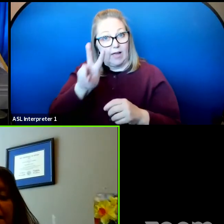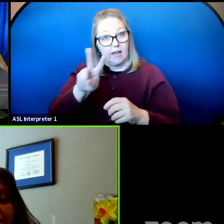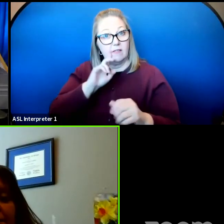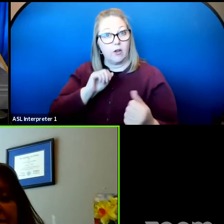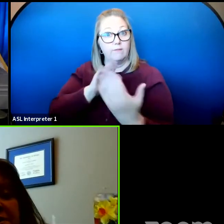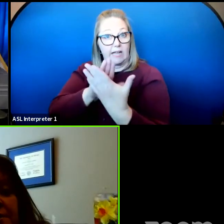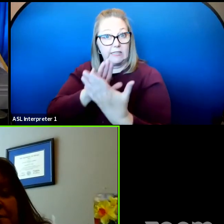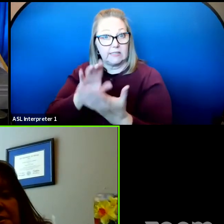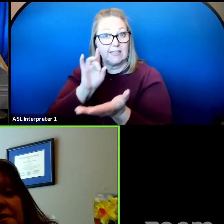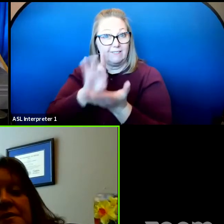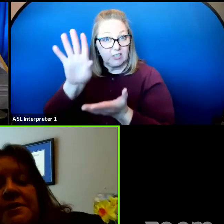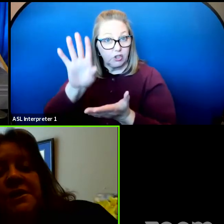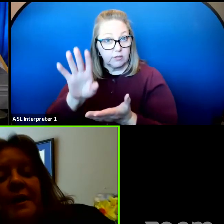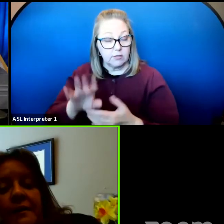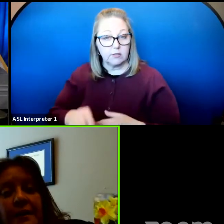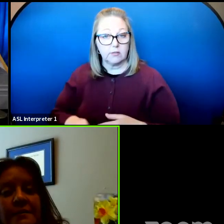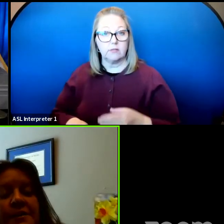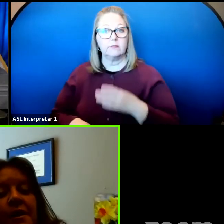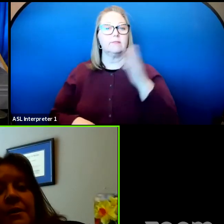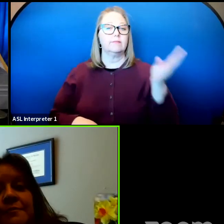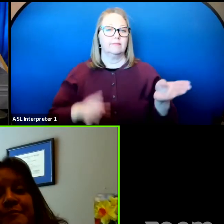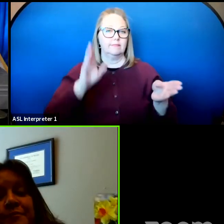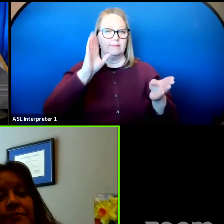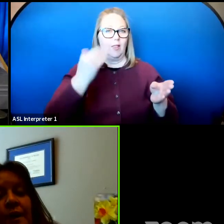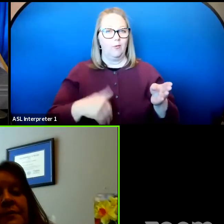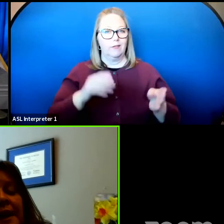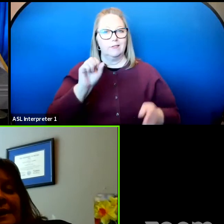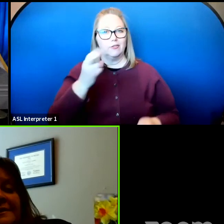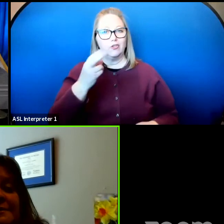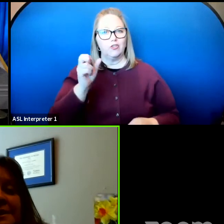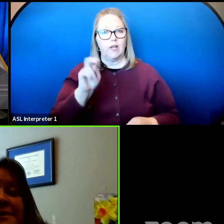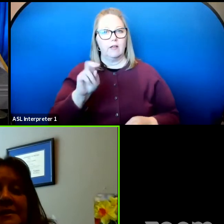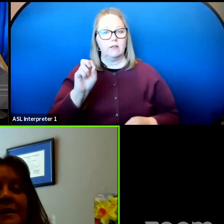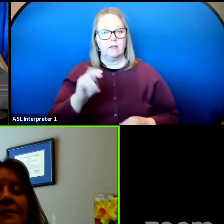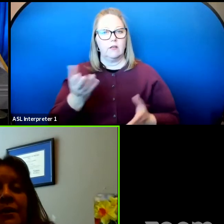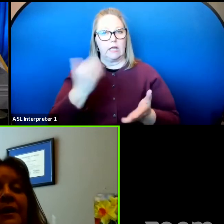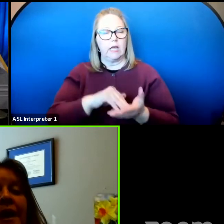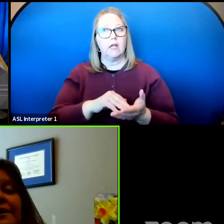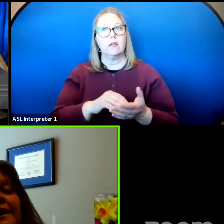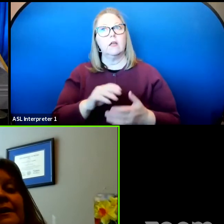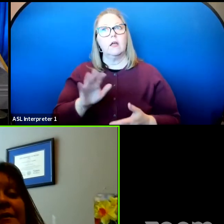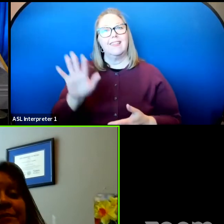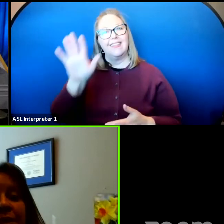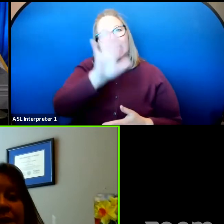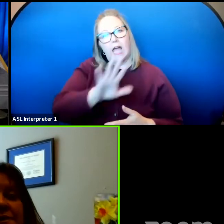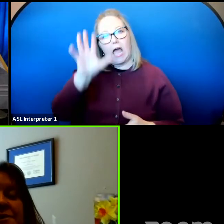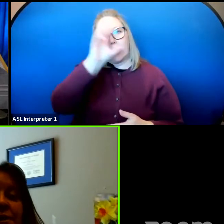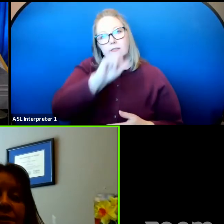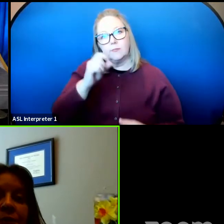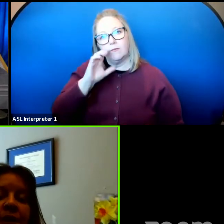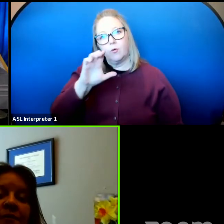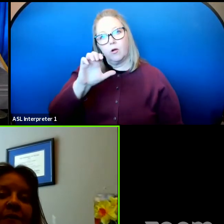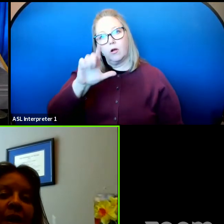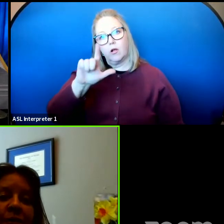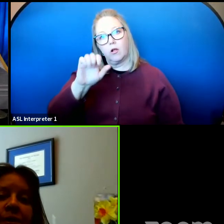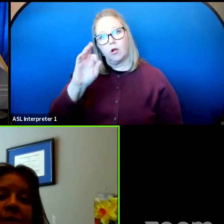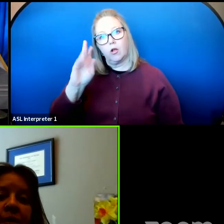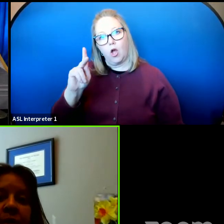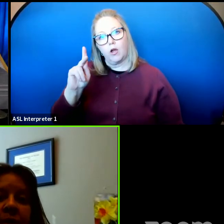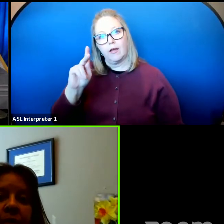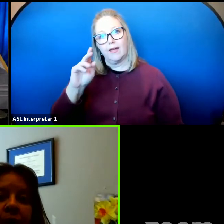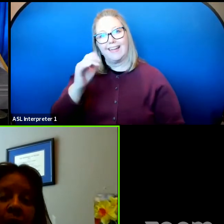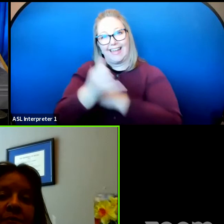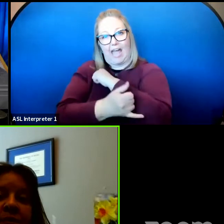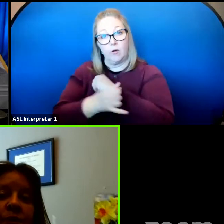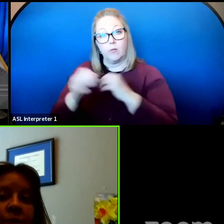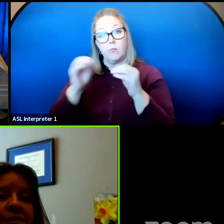So thank you for the question, Colton. So this is Shannon again. So the estimates in Clark County is over 3,500